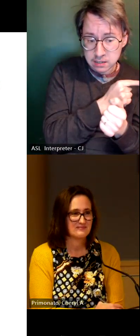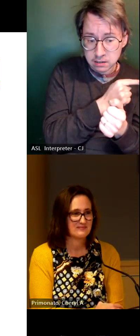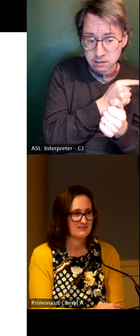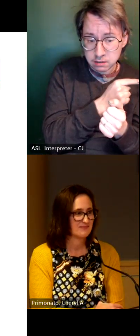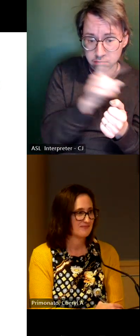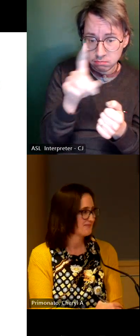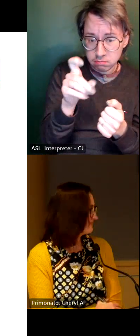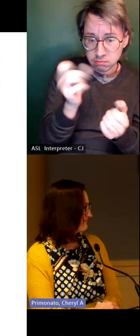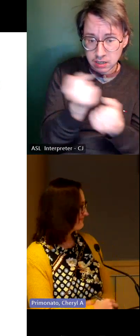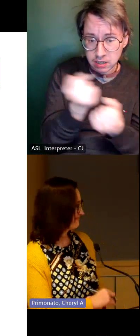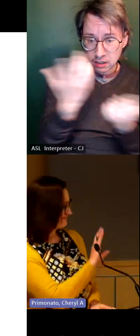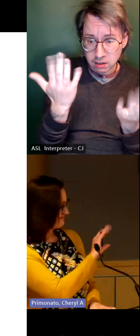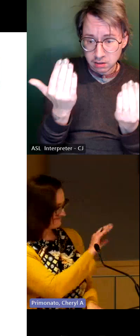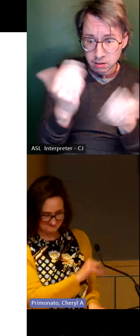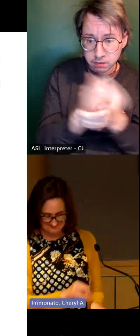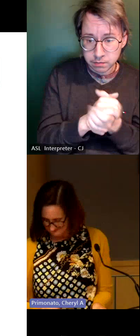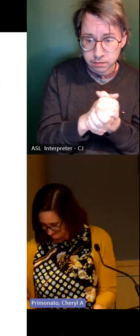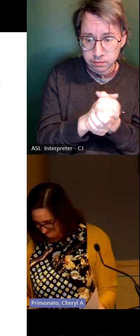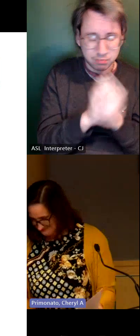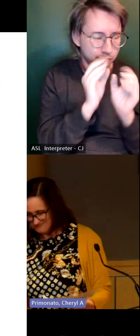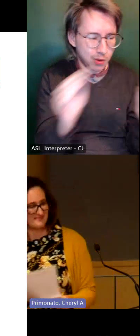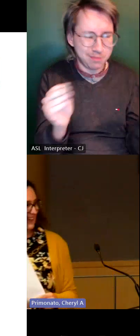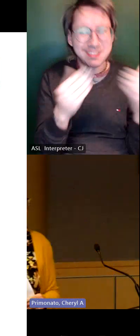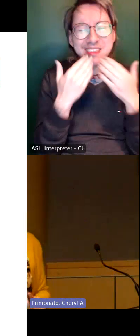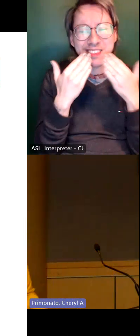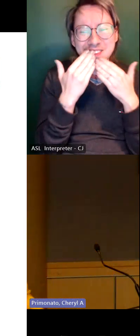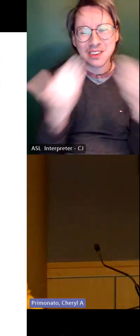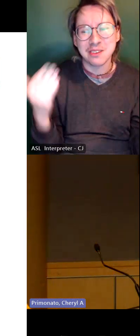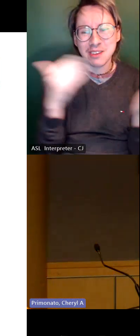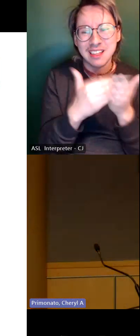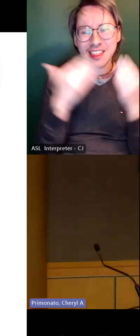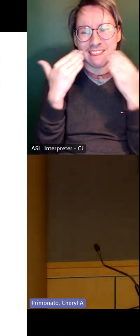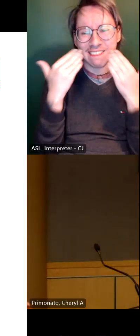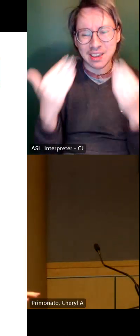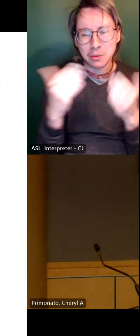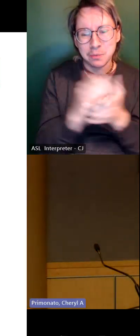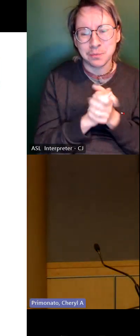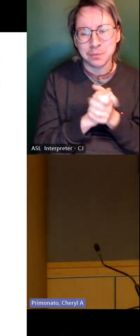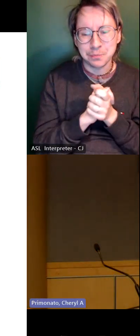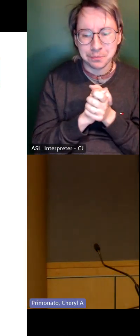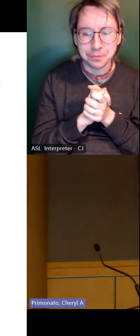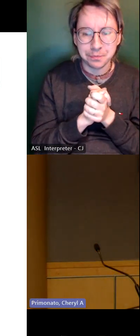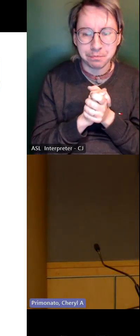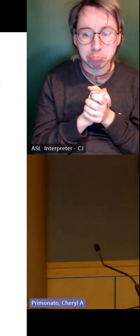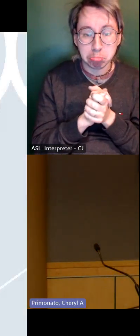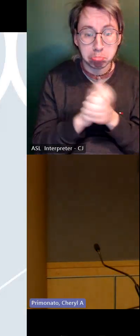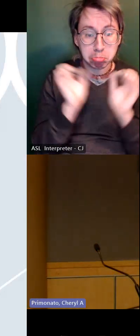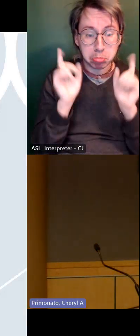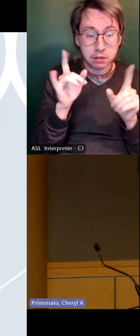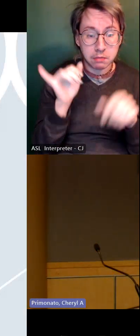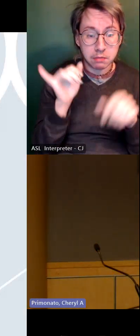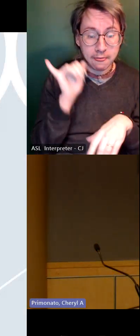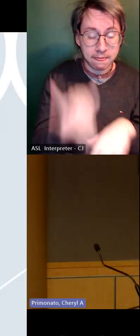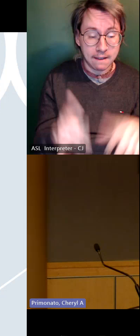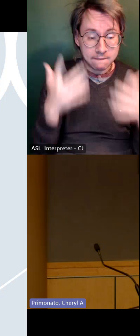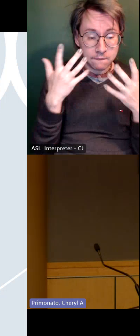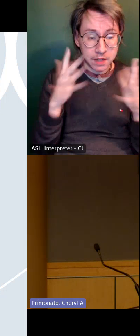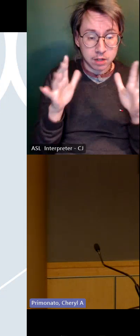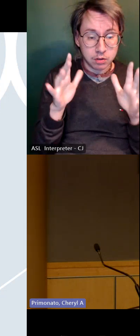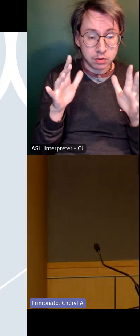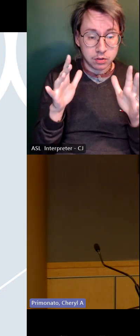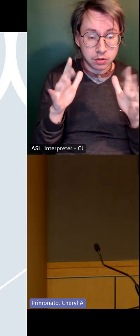Thanks once again for the presentation. Thank you. That's the end of the agenda for the committee